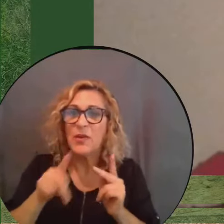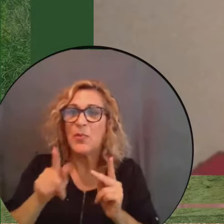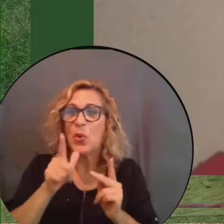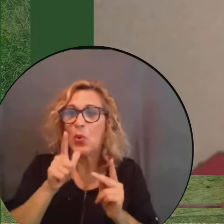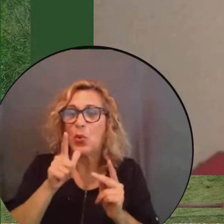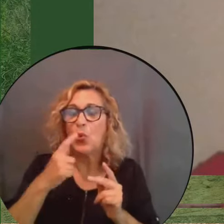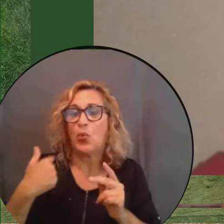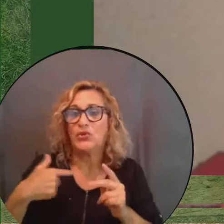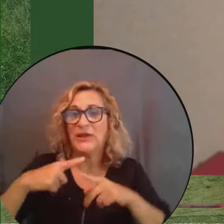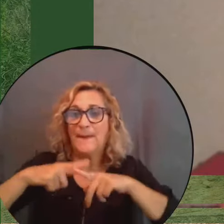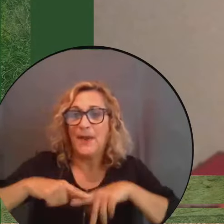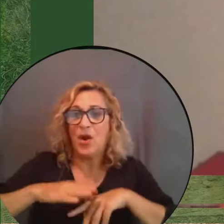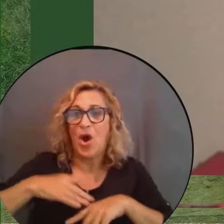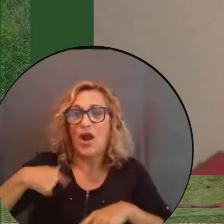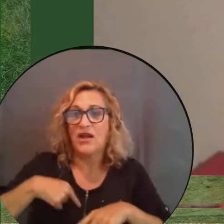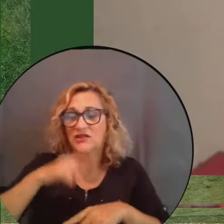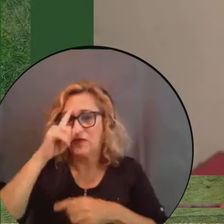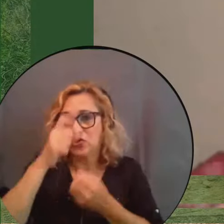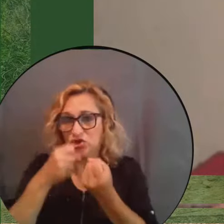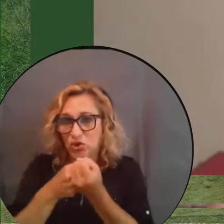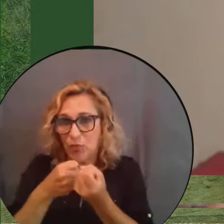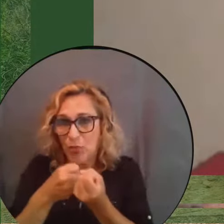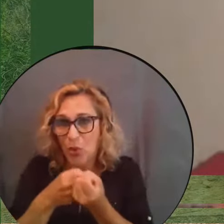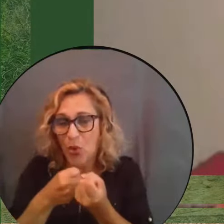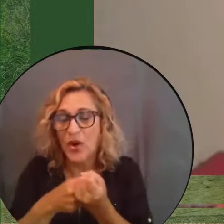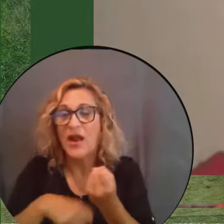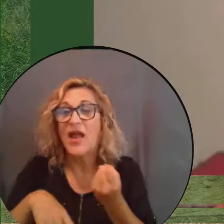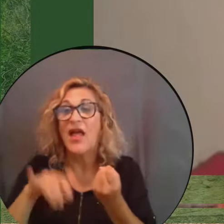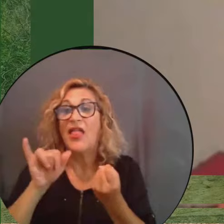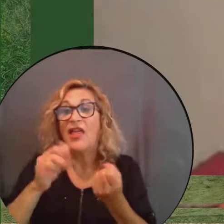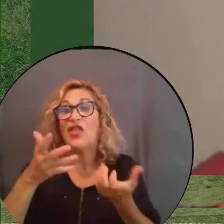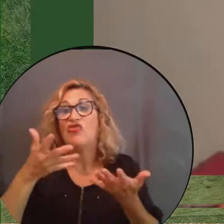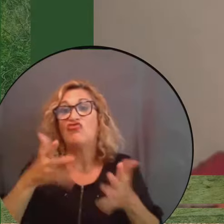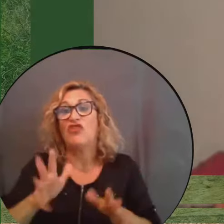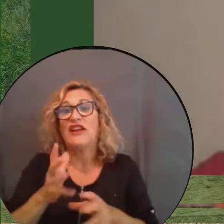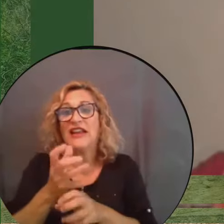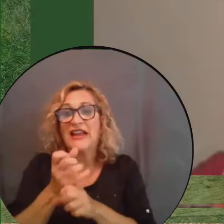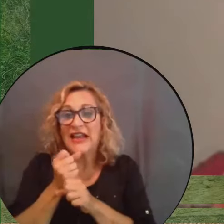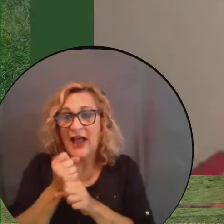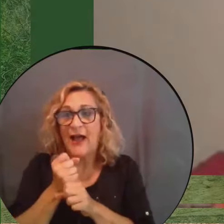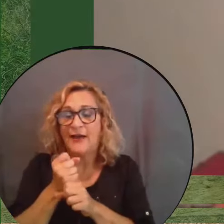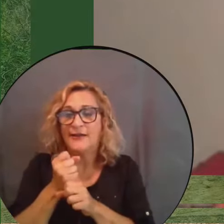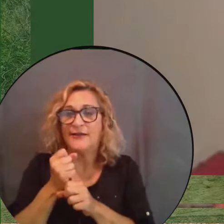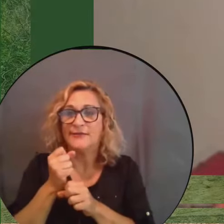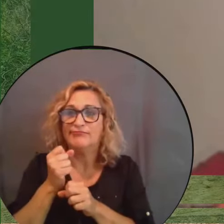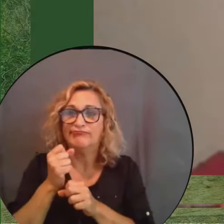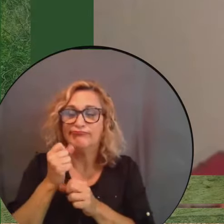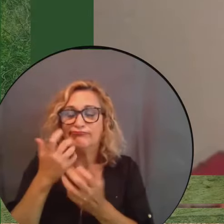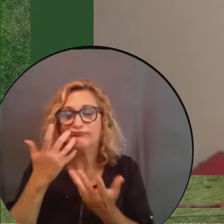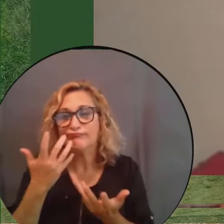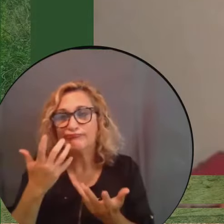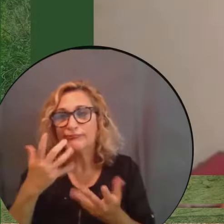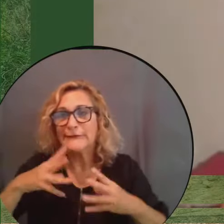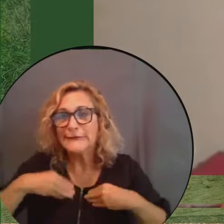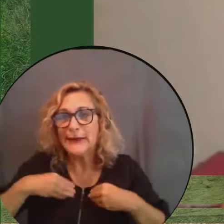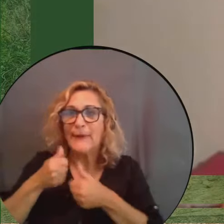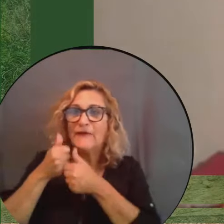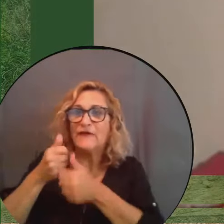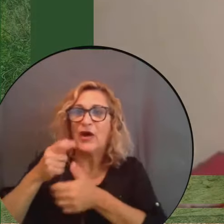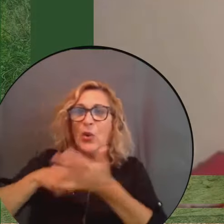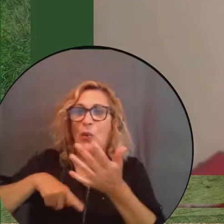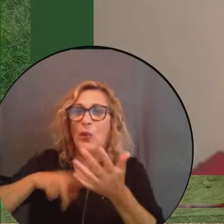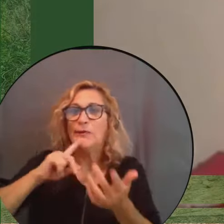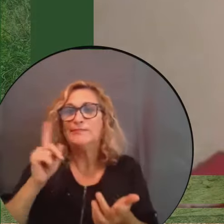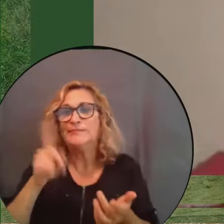support to that criminalization pipeline that they may have already gotten sucked into by the state. So it was not